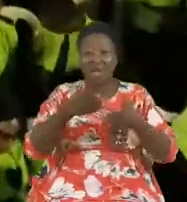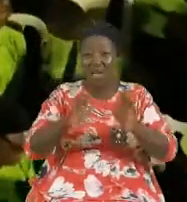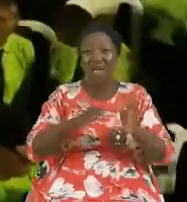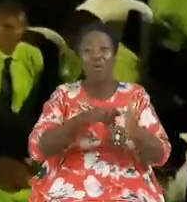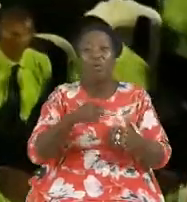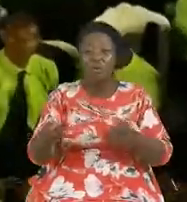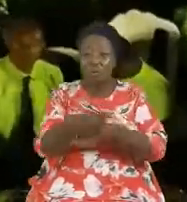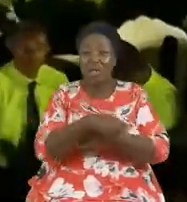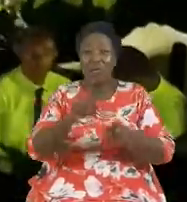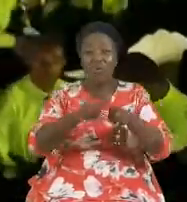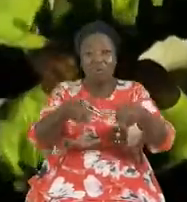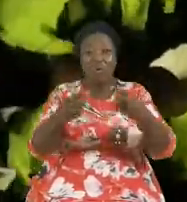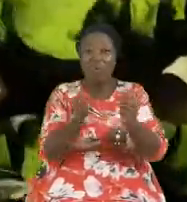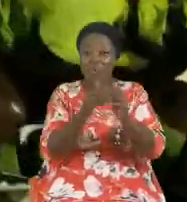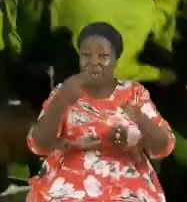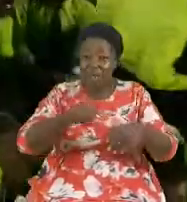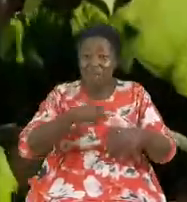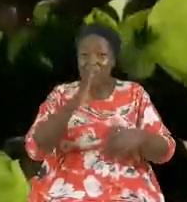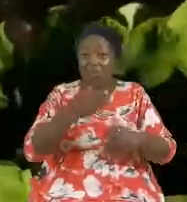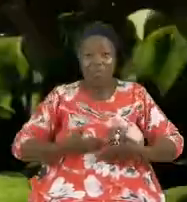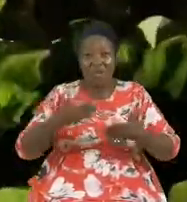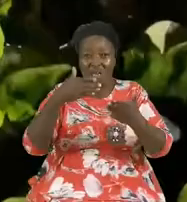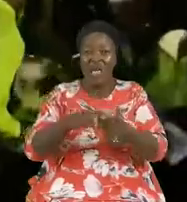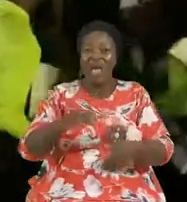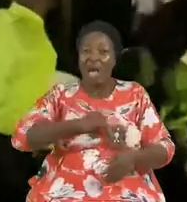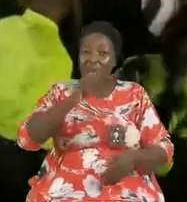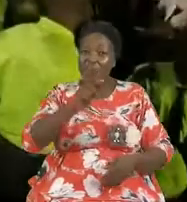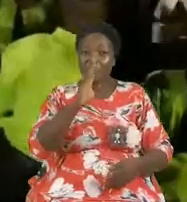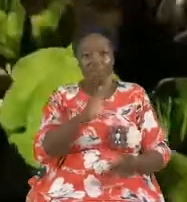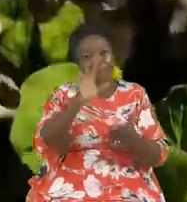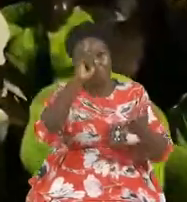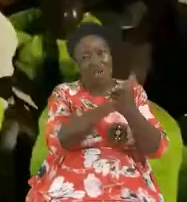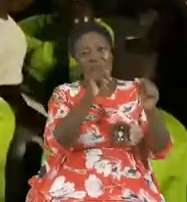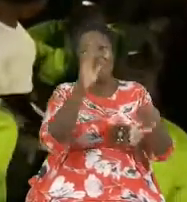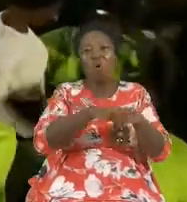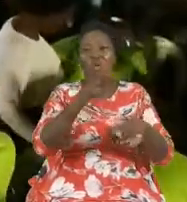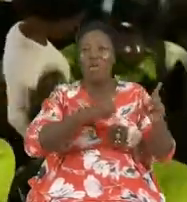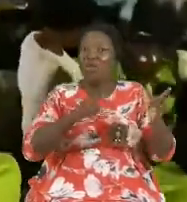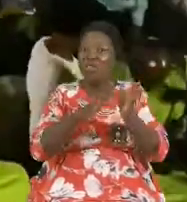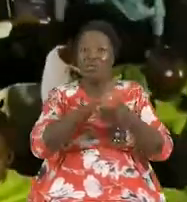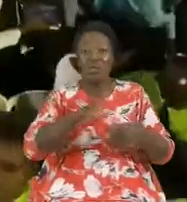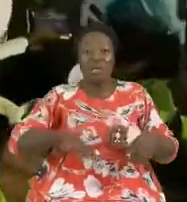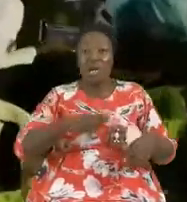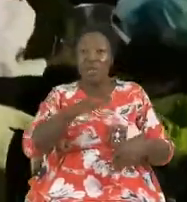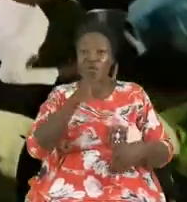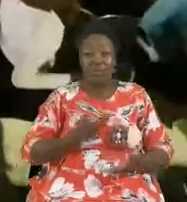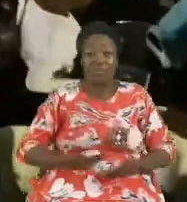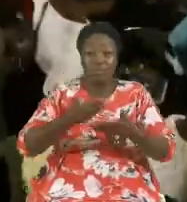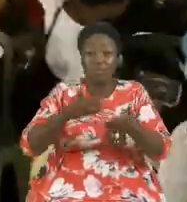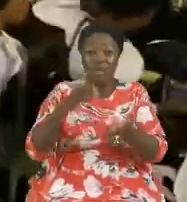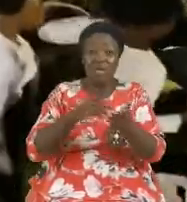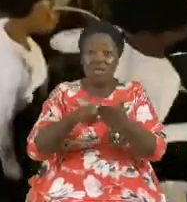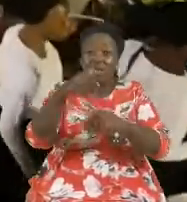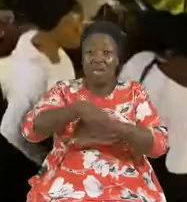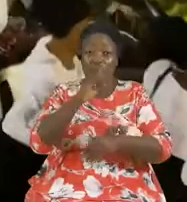to pass by. I must hand over. I must surrender. I must believe on the Lord Jesus